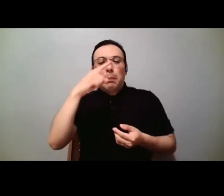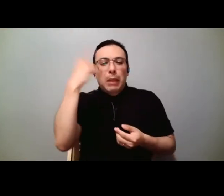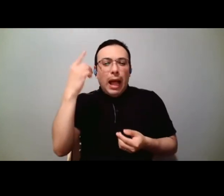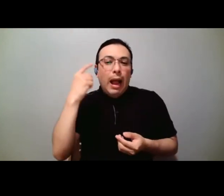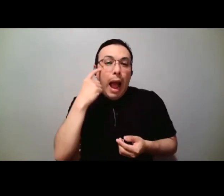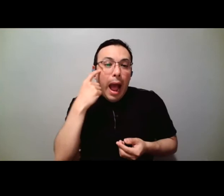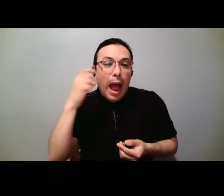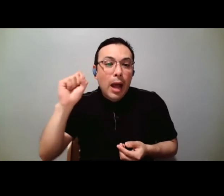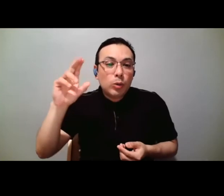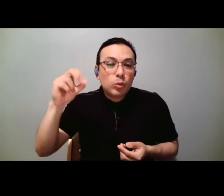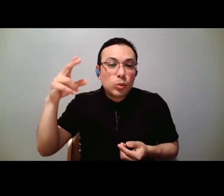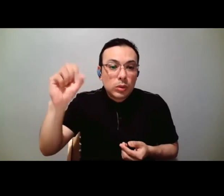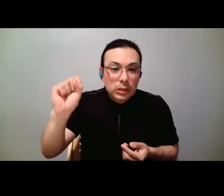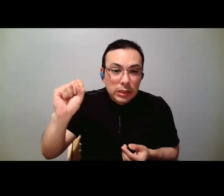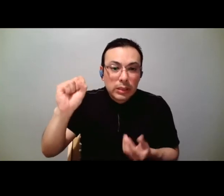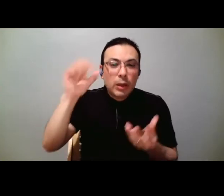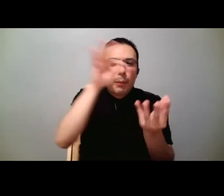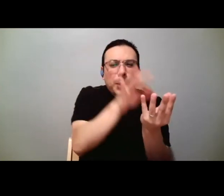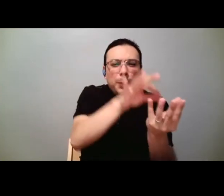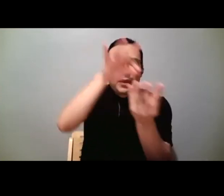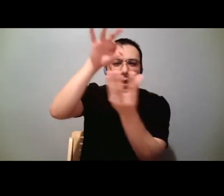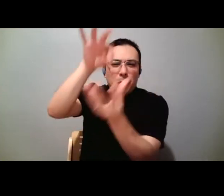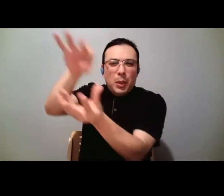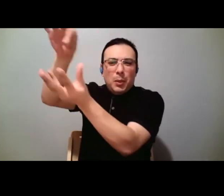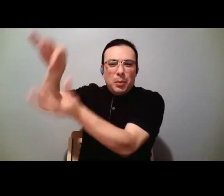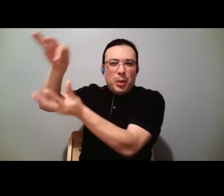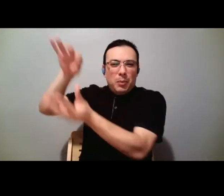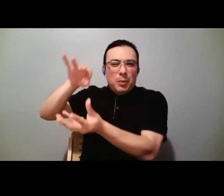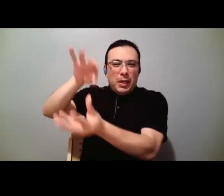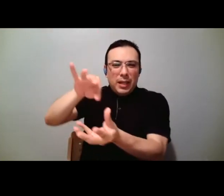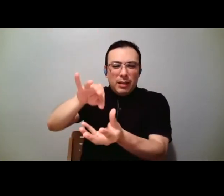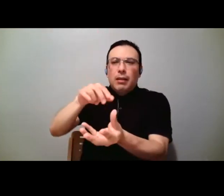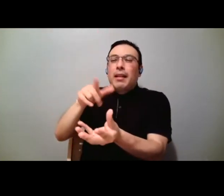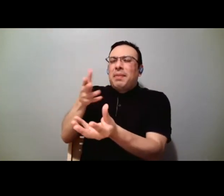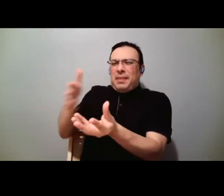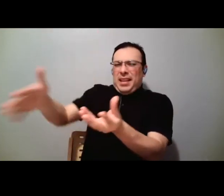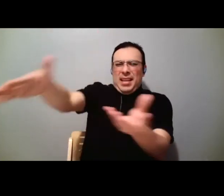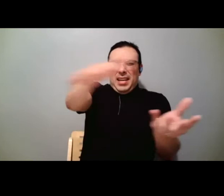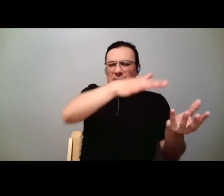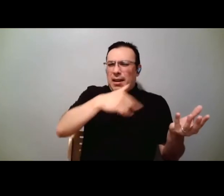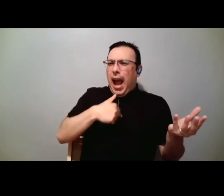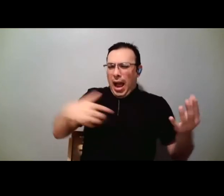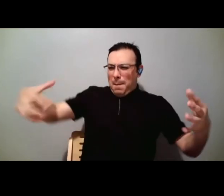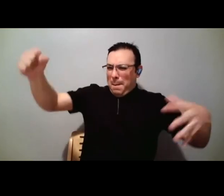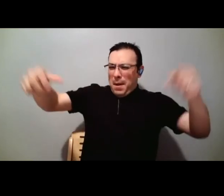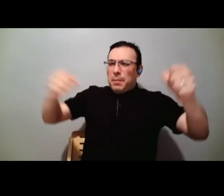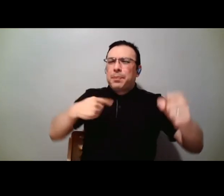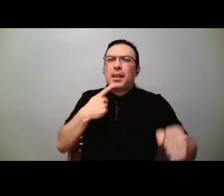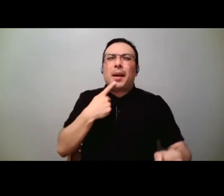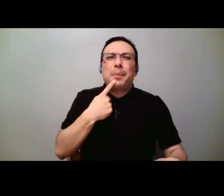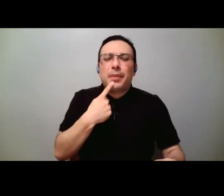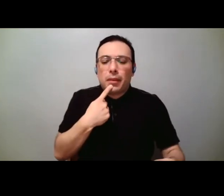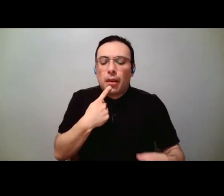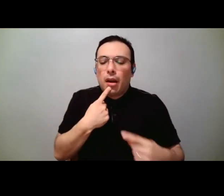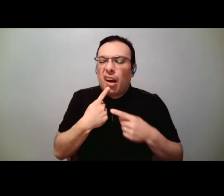then at another in this flower garden, I could taste the afterbirth of the loss. Like a laying